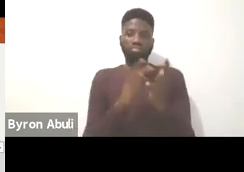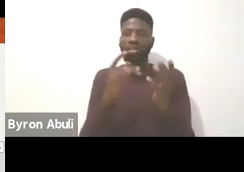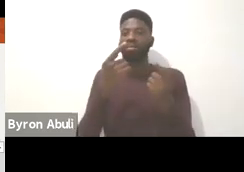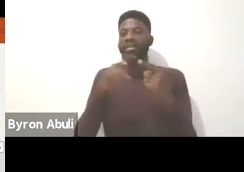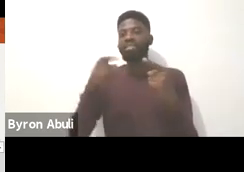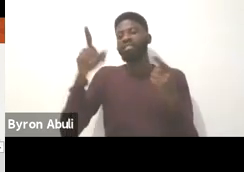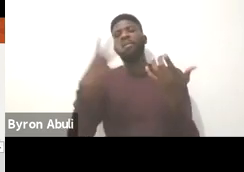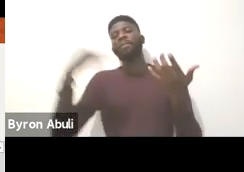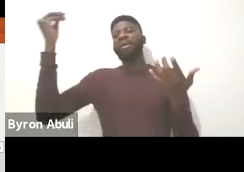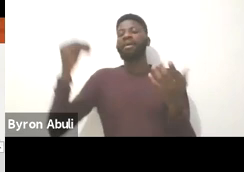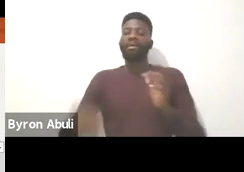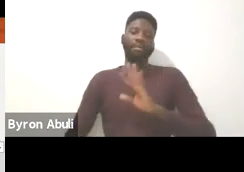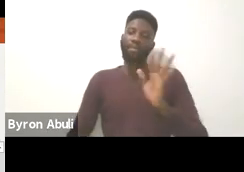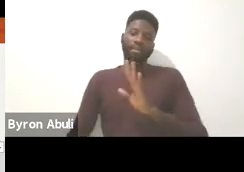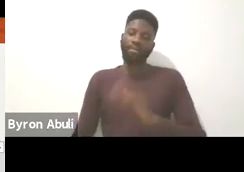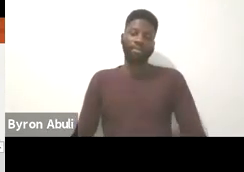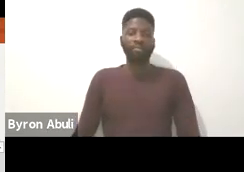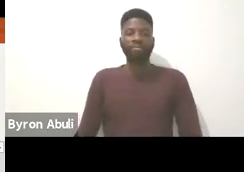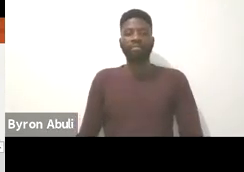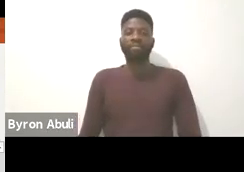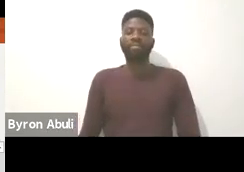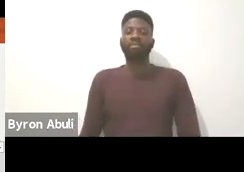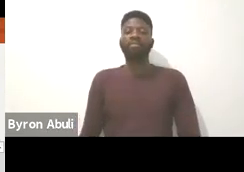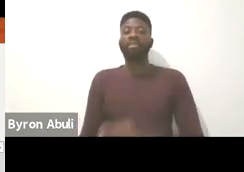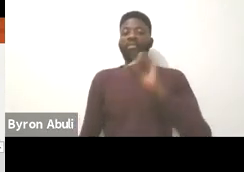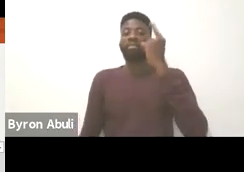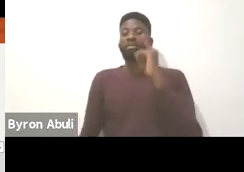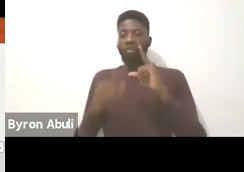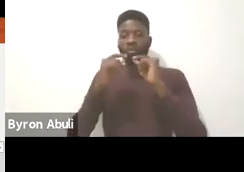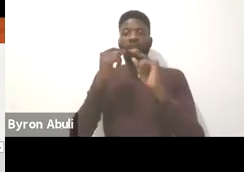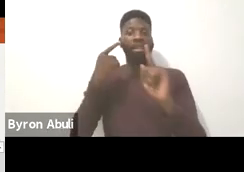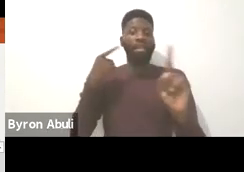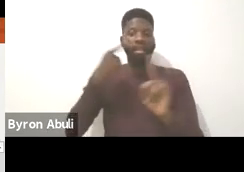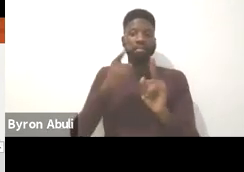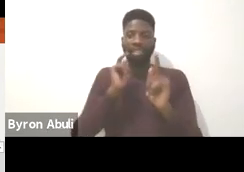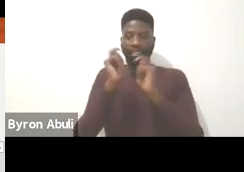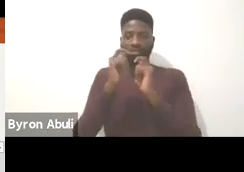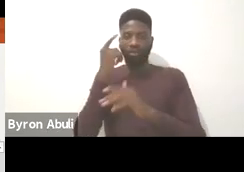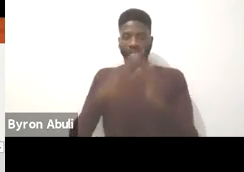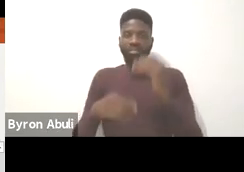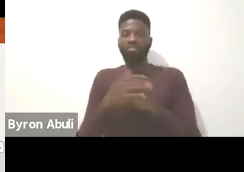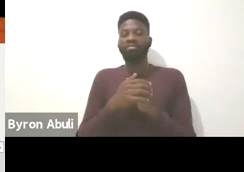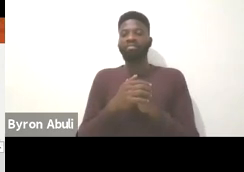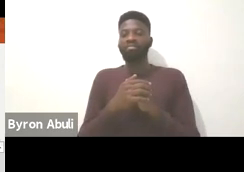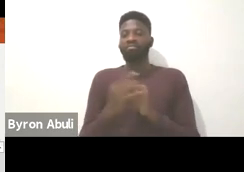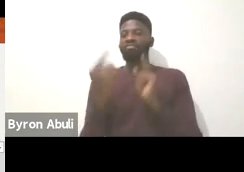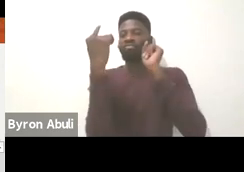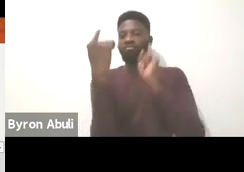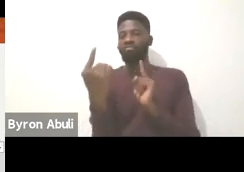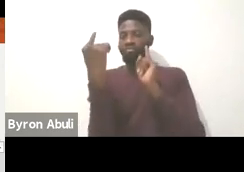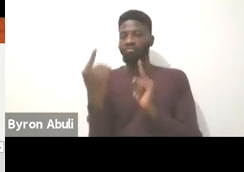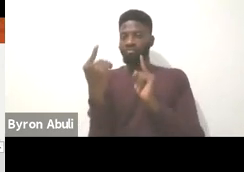right. So one, we say the purpose of an interview mostly is just a one-on-one conversation between